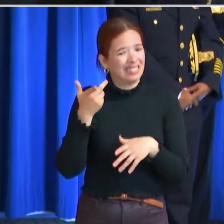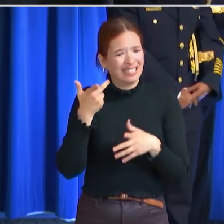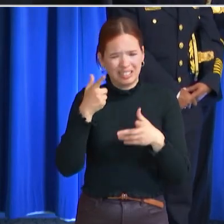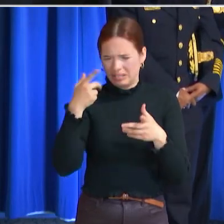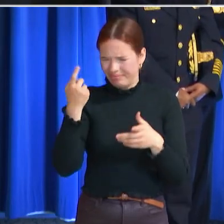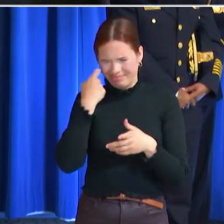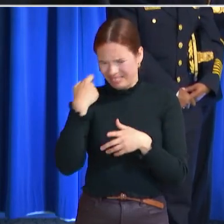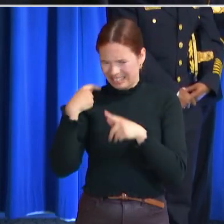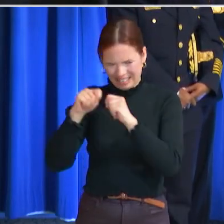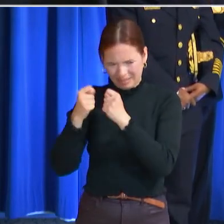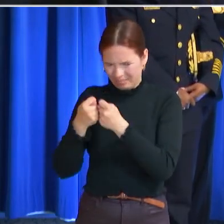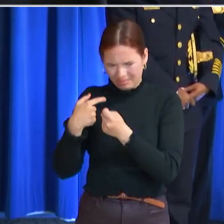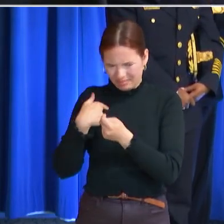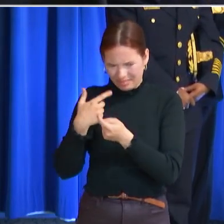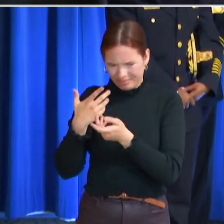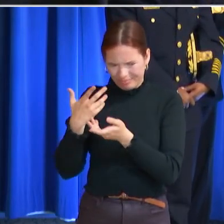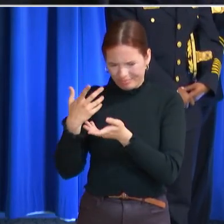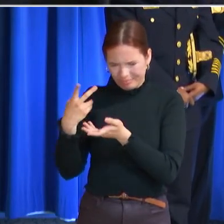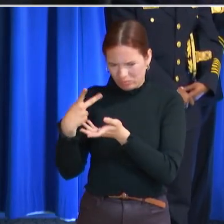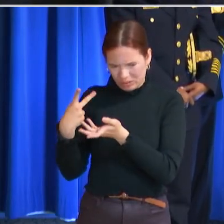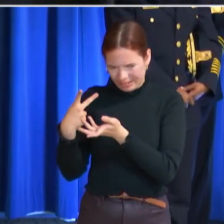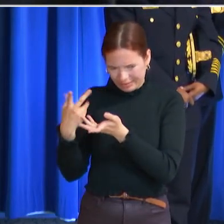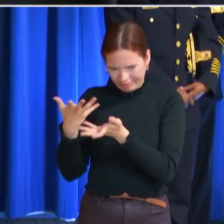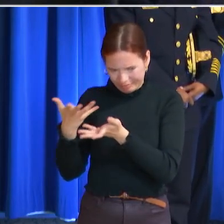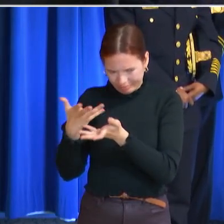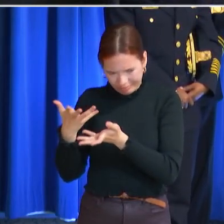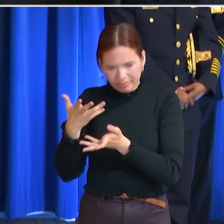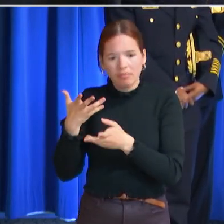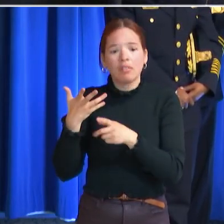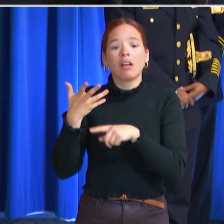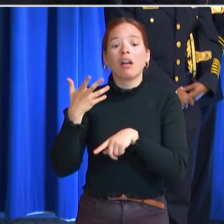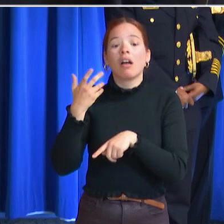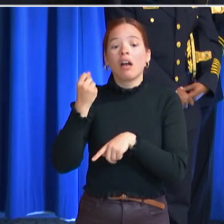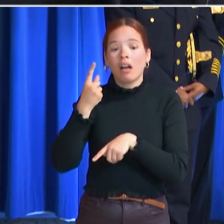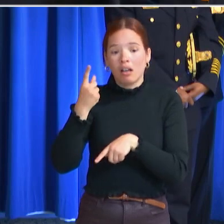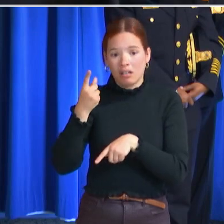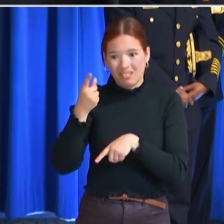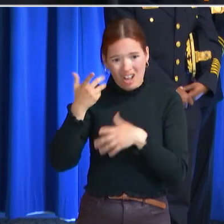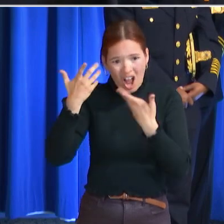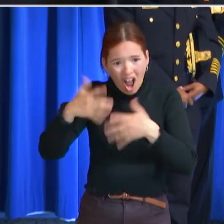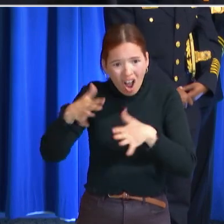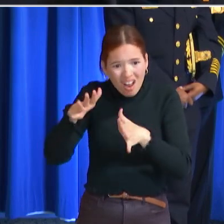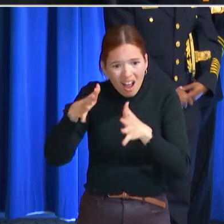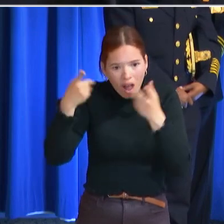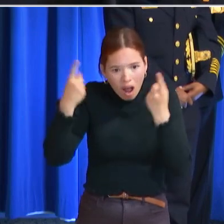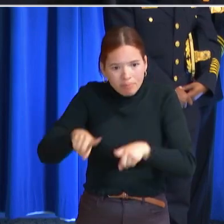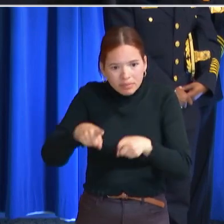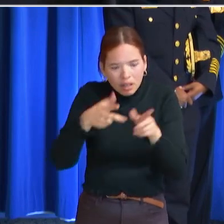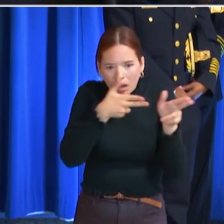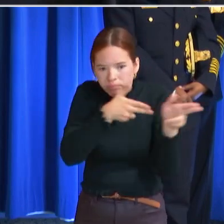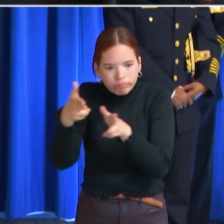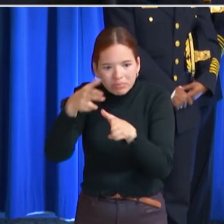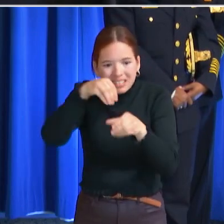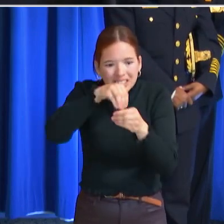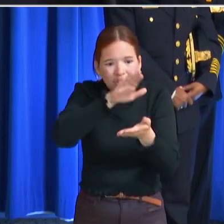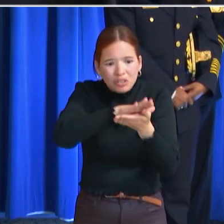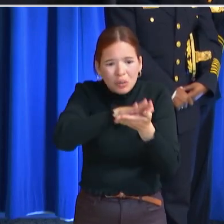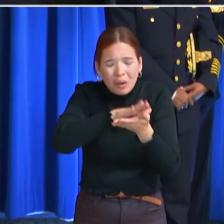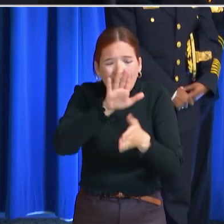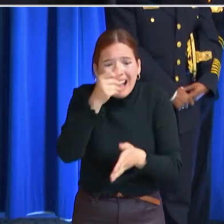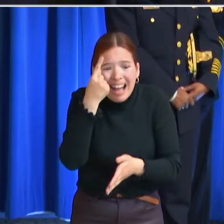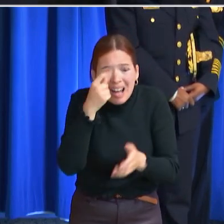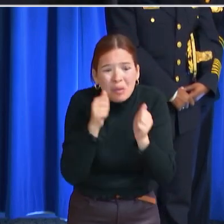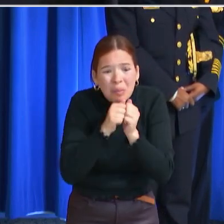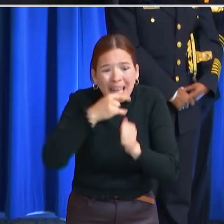you get a call telling you that somebody with an automatic rifle is shooting at a school with children in it. And one of the people